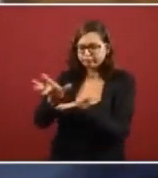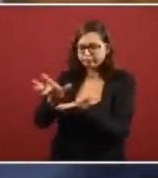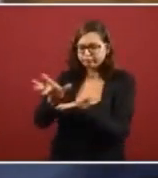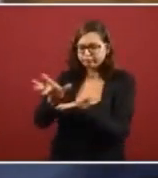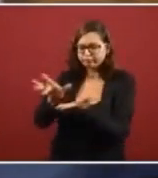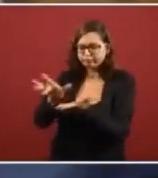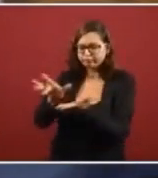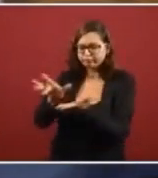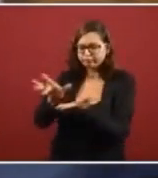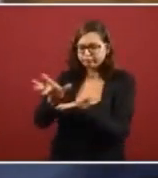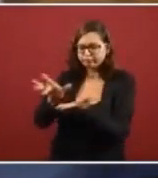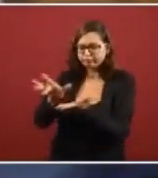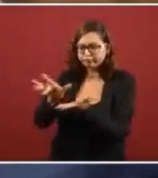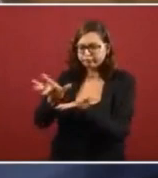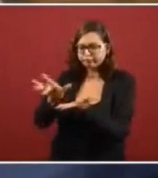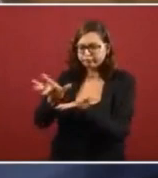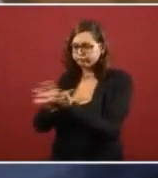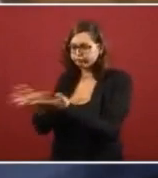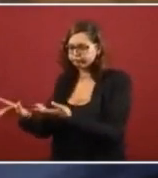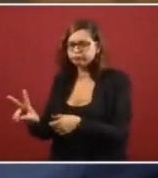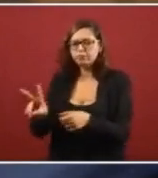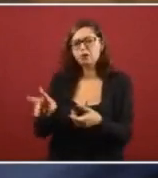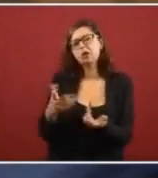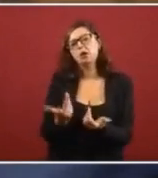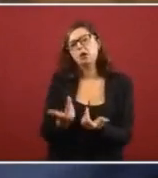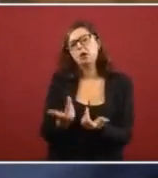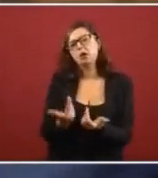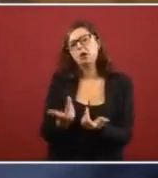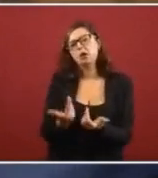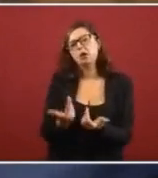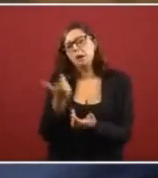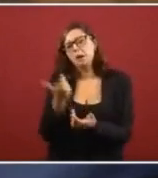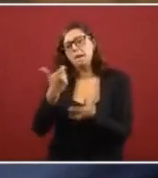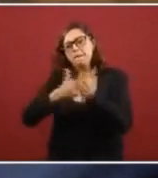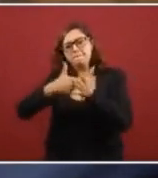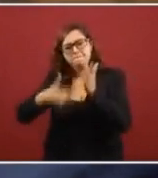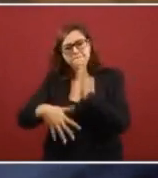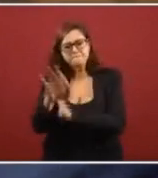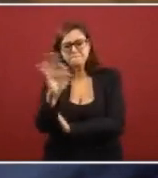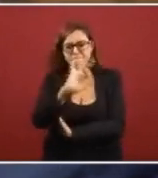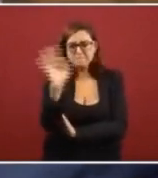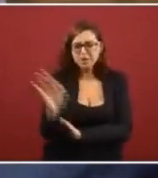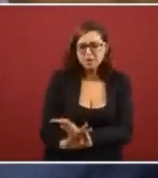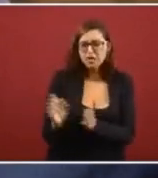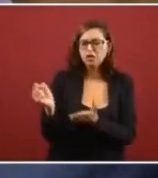via subsidiaries and credits